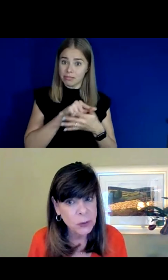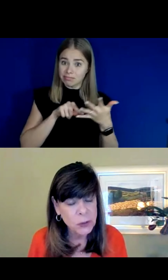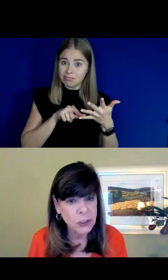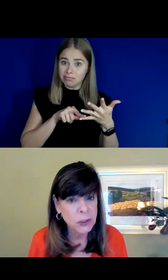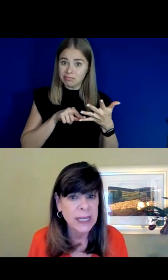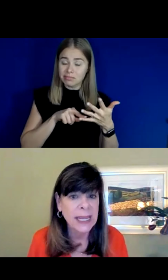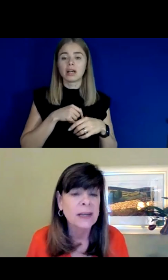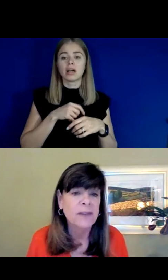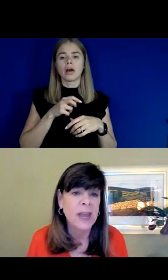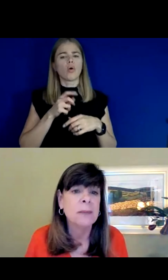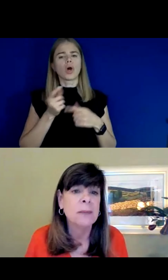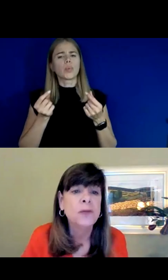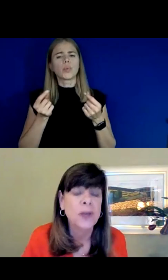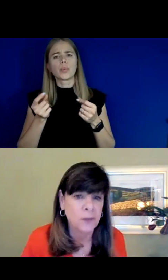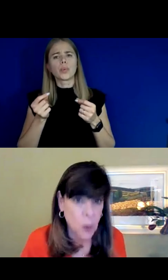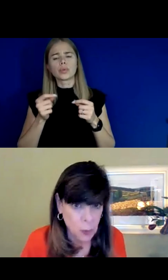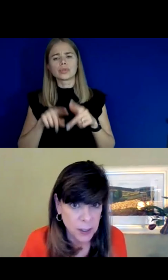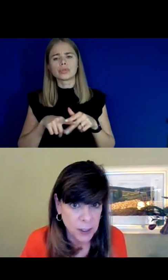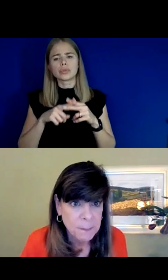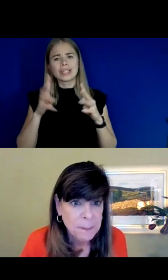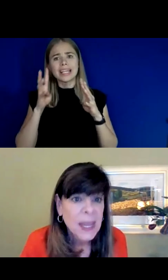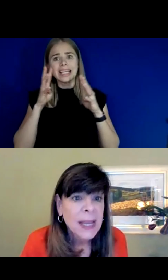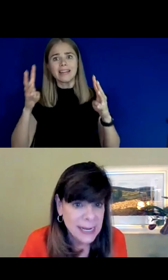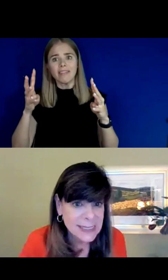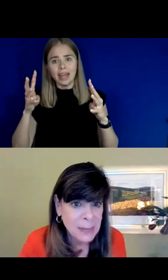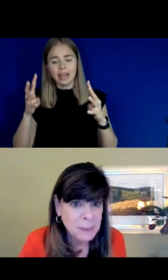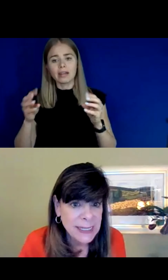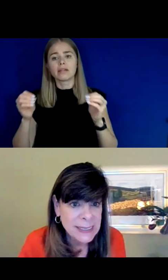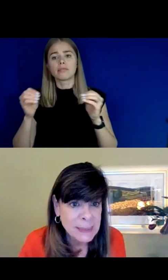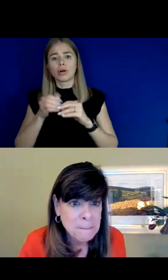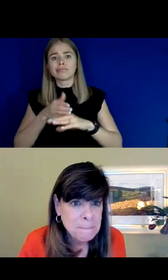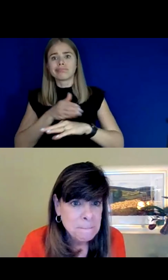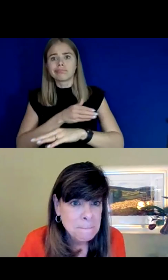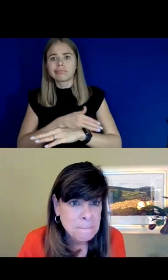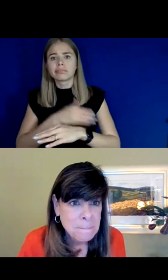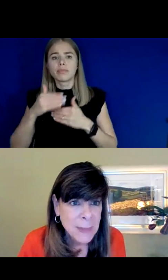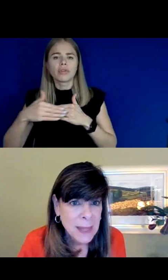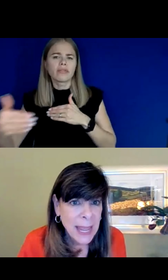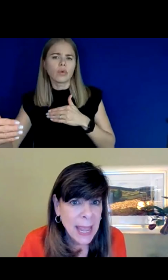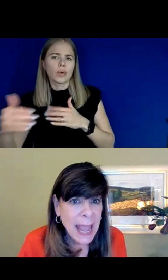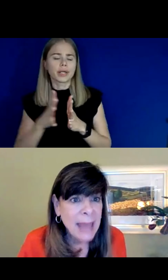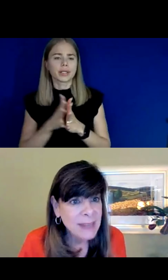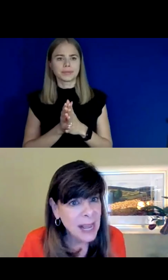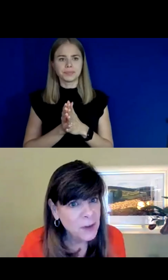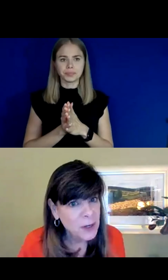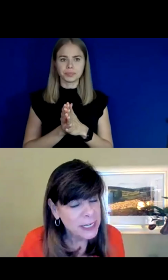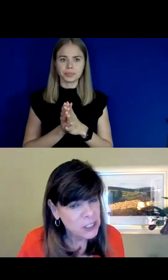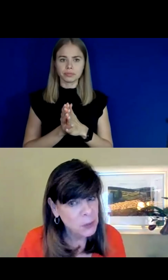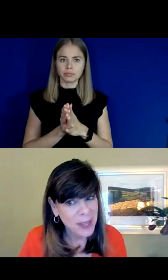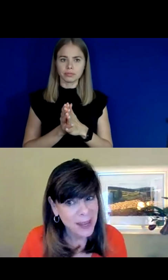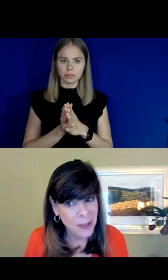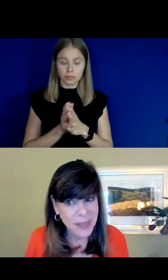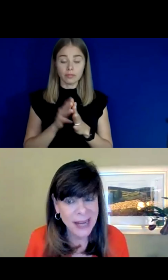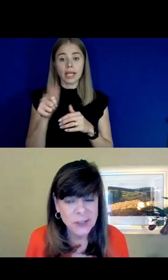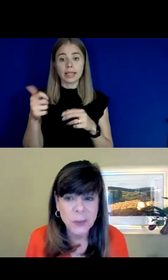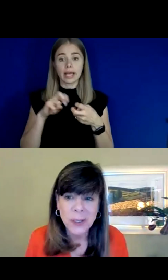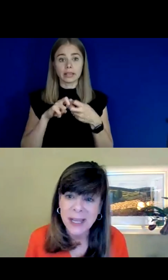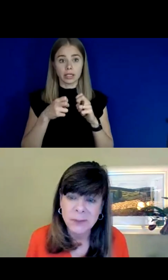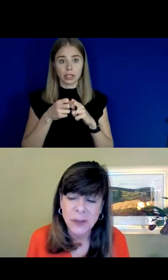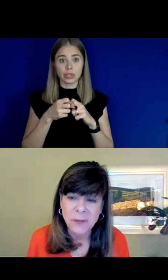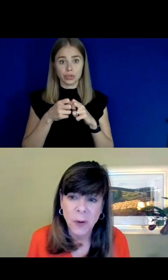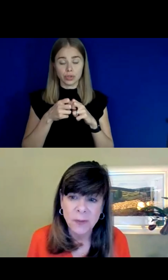need to do to innovate moving forward. Next slide, please. And the other issue that